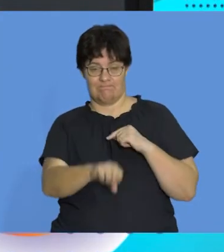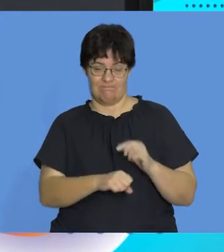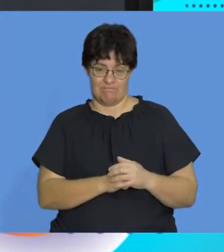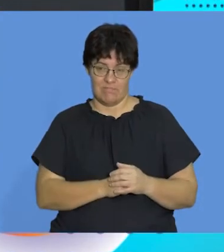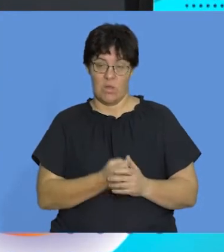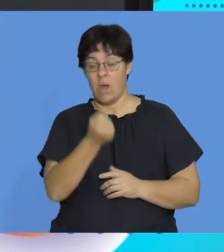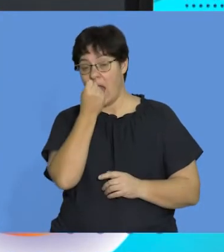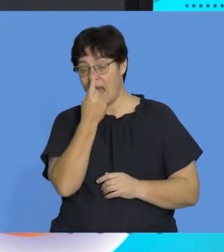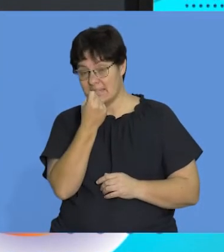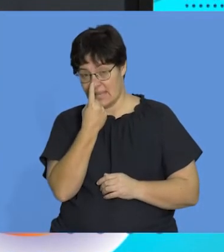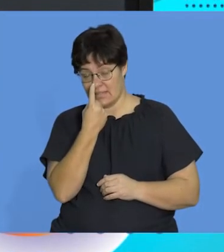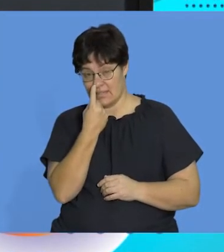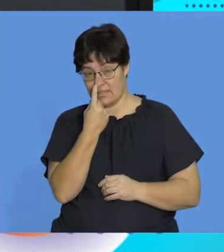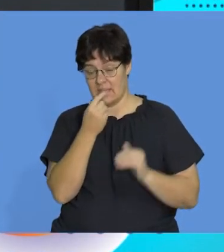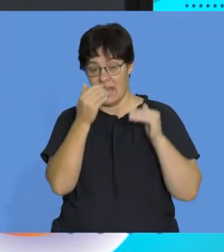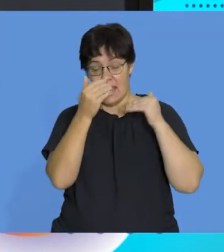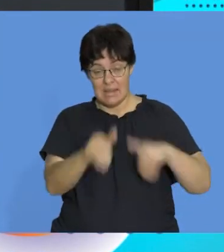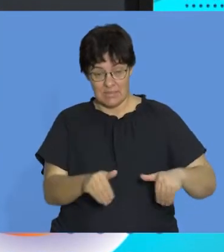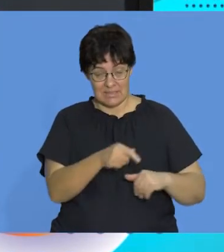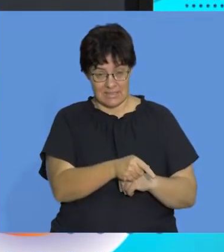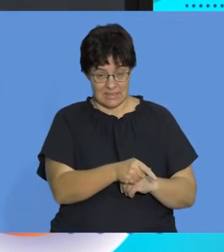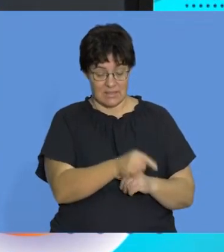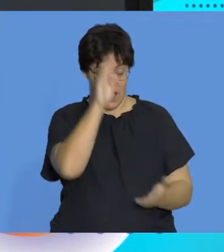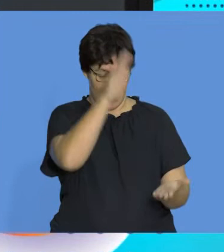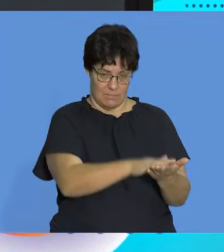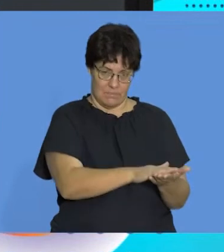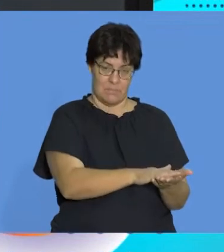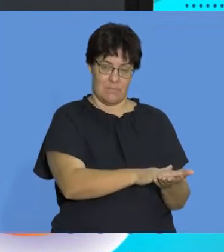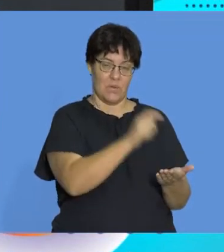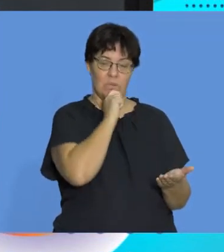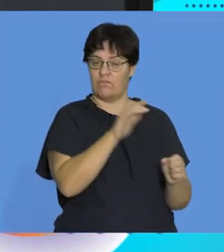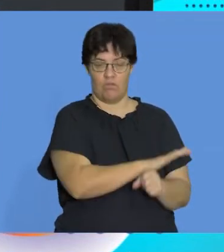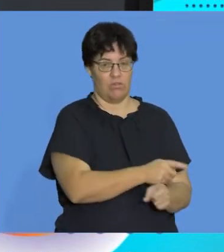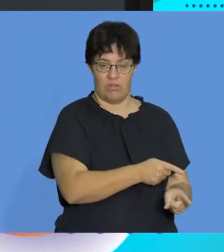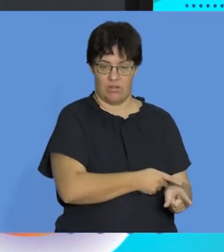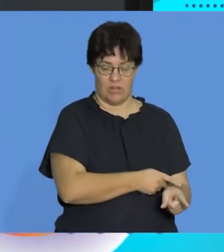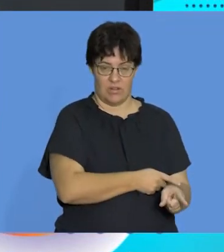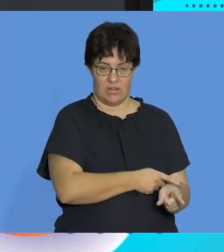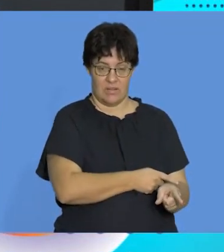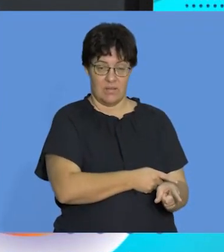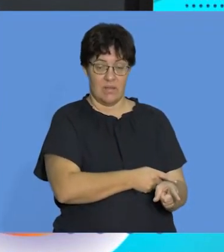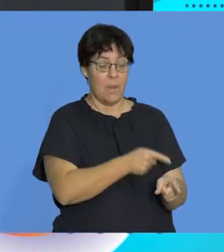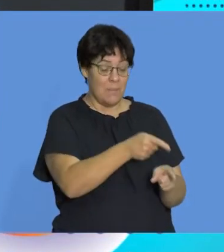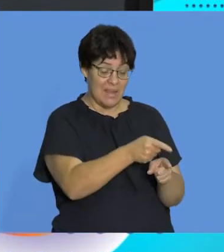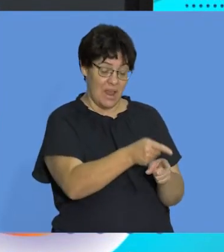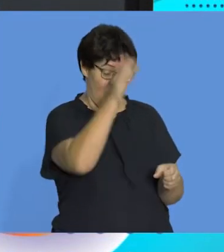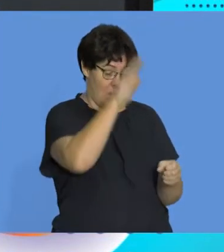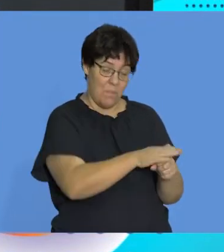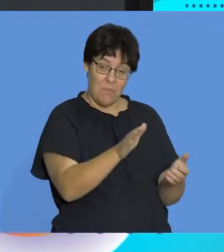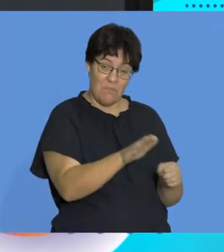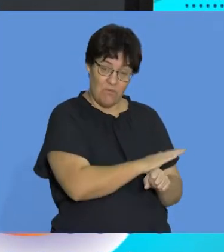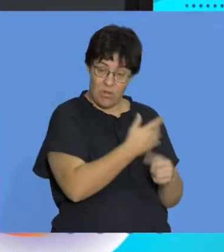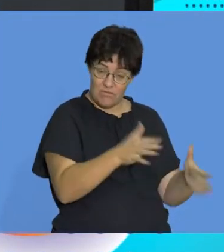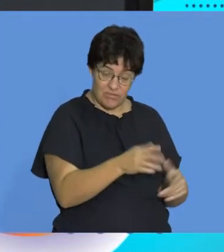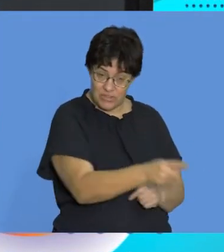that. We understand that a limiting reagent gets used up, okay? And once that limiting reagent has